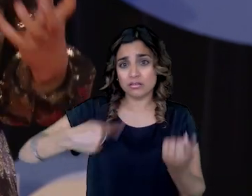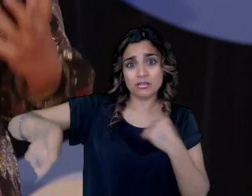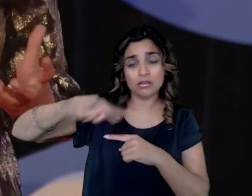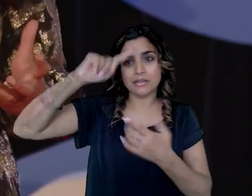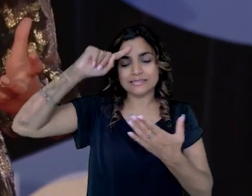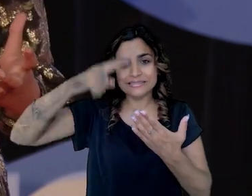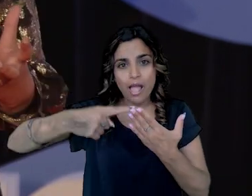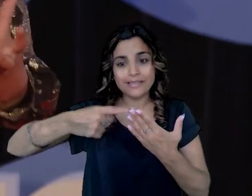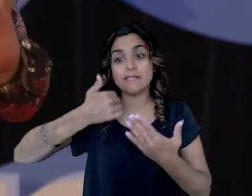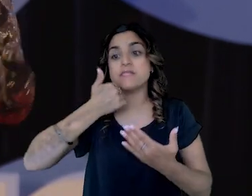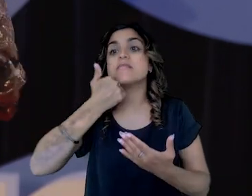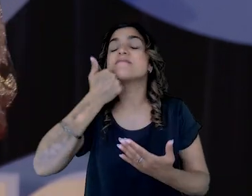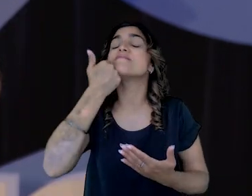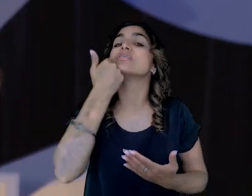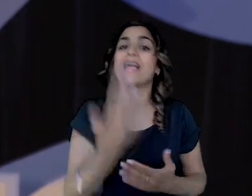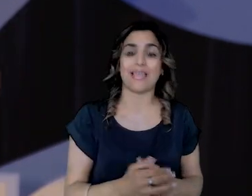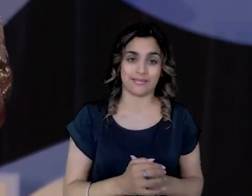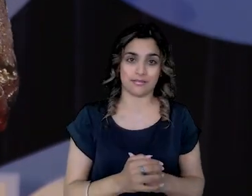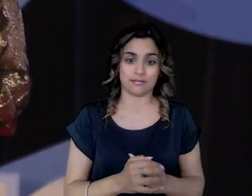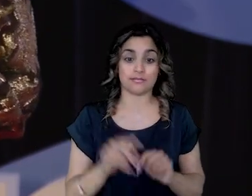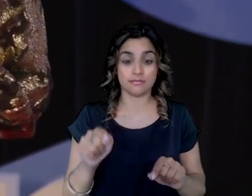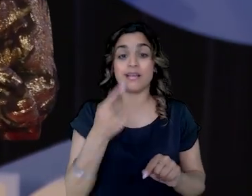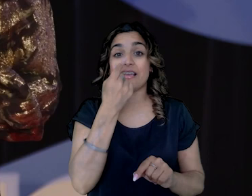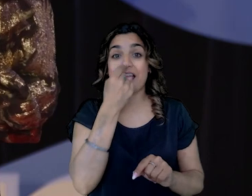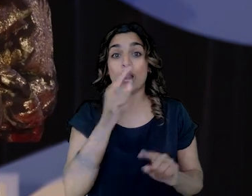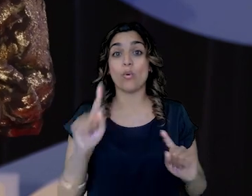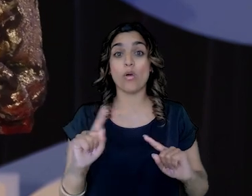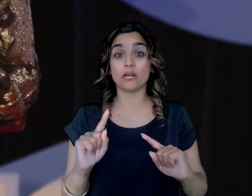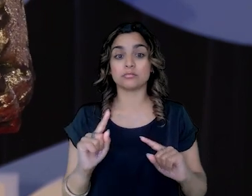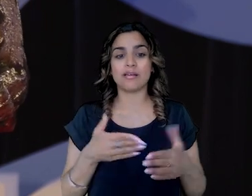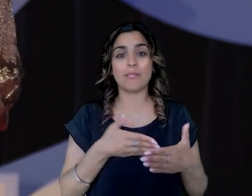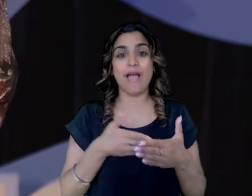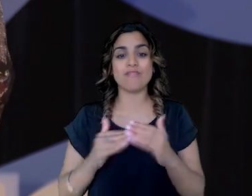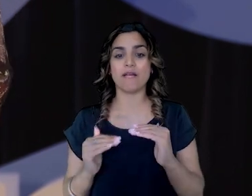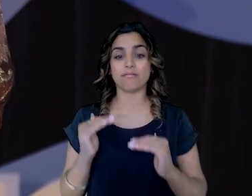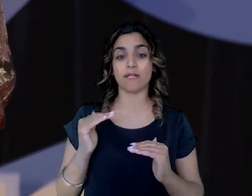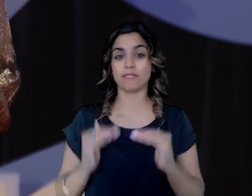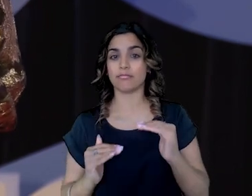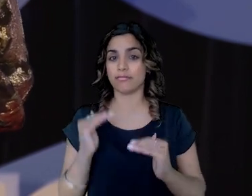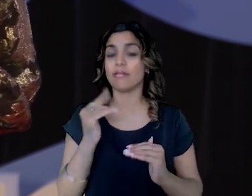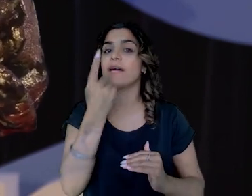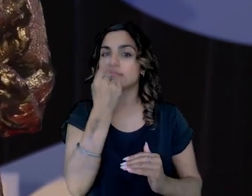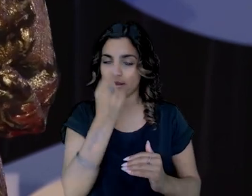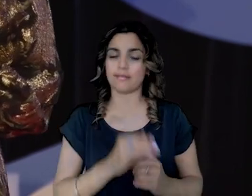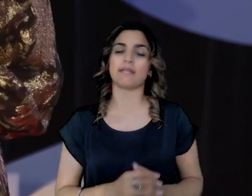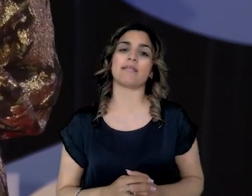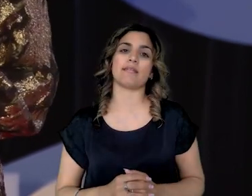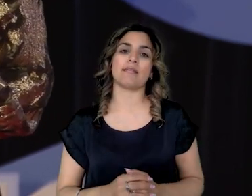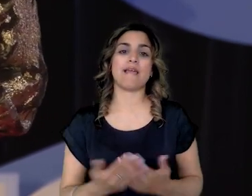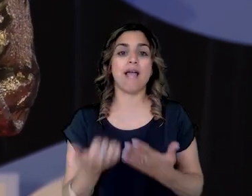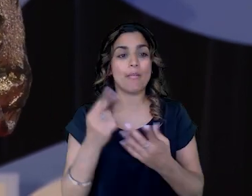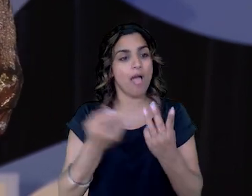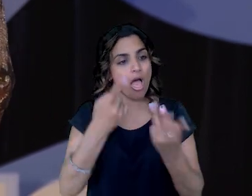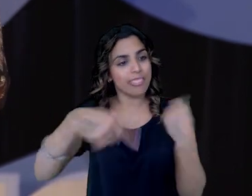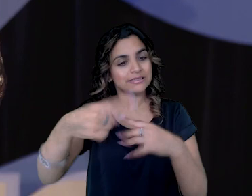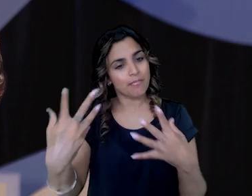single decision that we make can either raise or lower barriers to participation in society